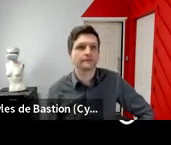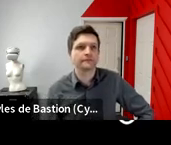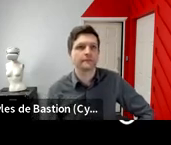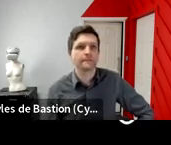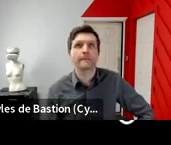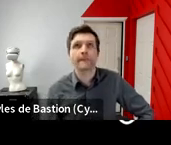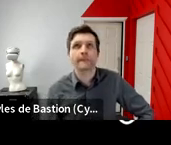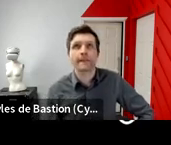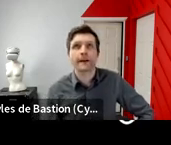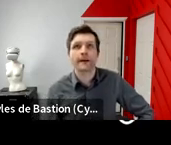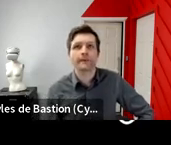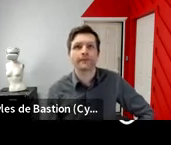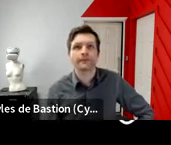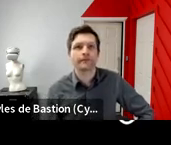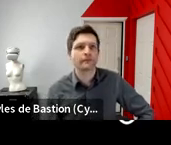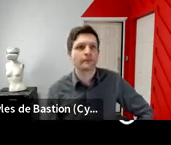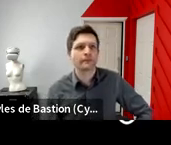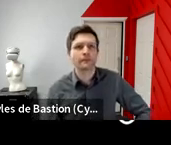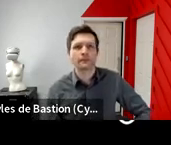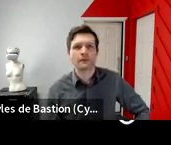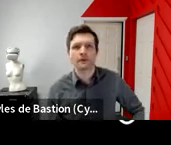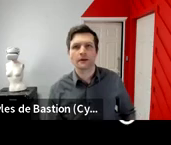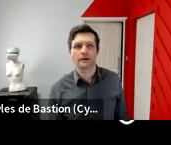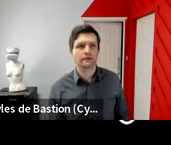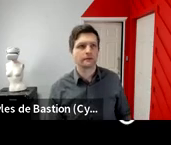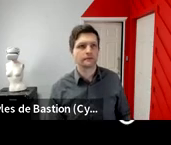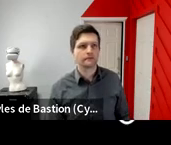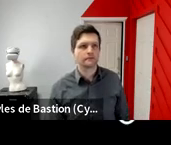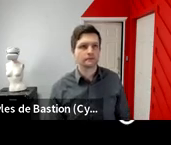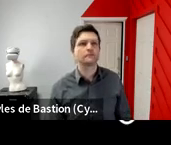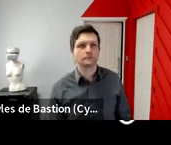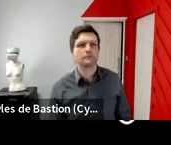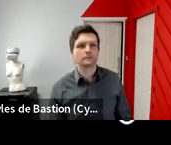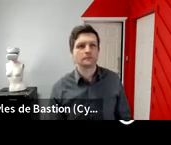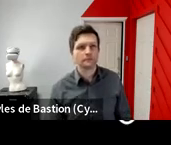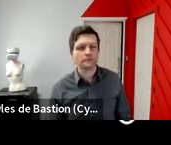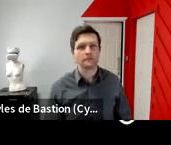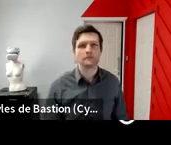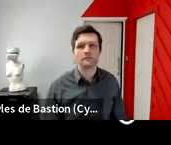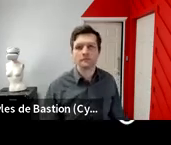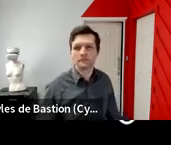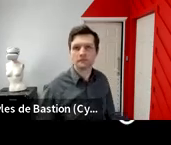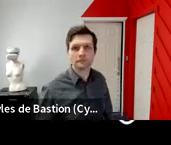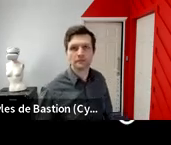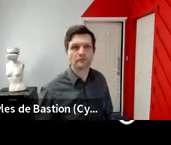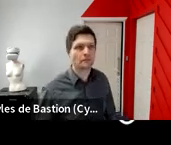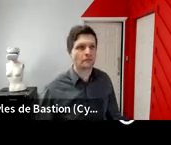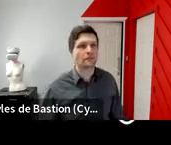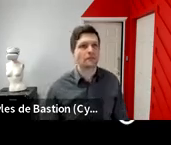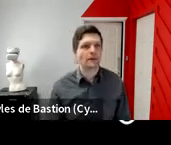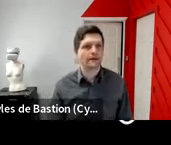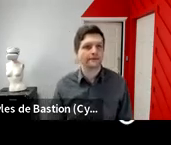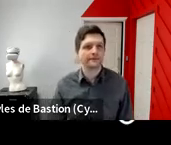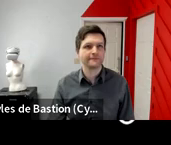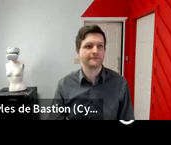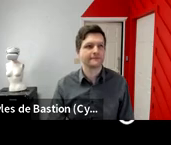in side-by-side speaker mode. Let's see, side-by-side speaker mode. And you have a little grab handle between Miles's video